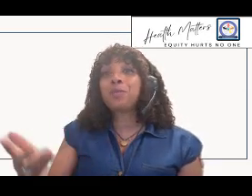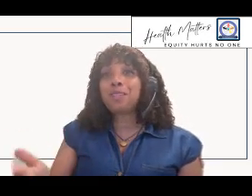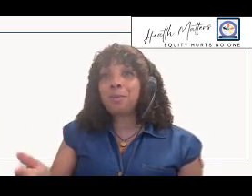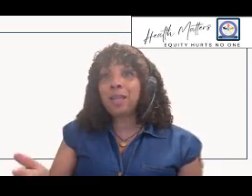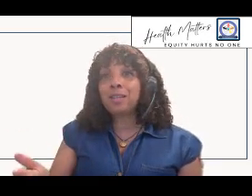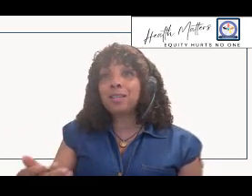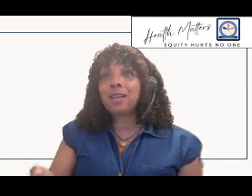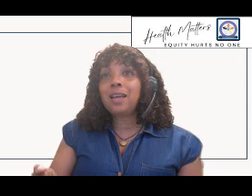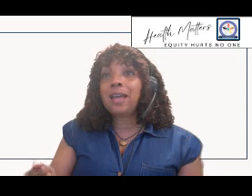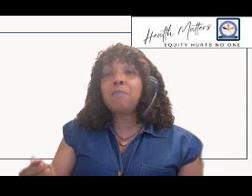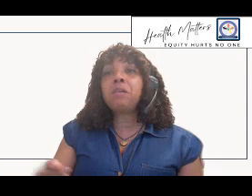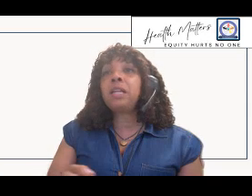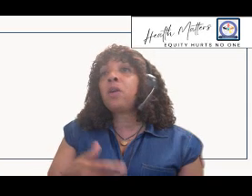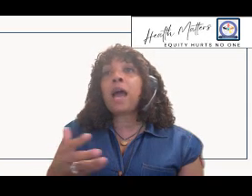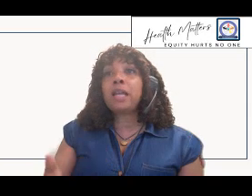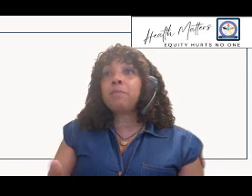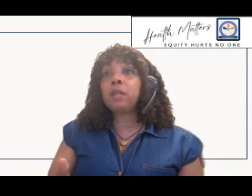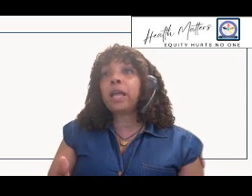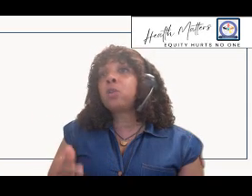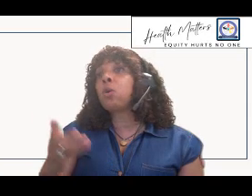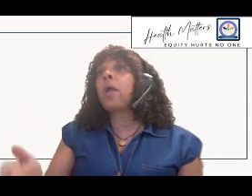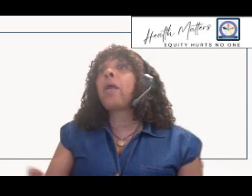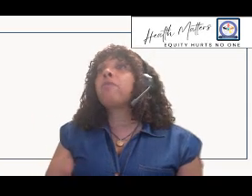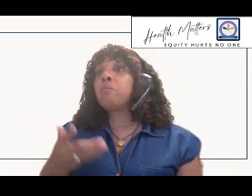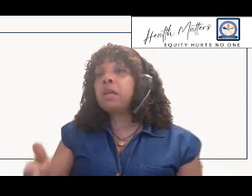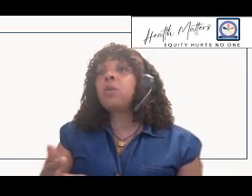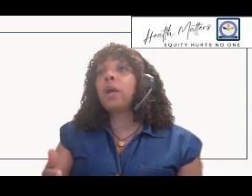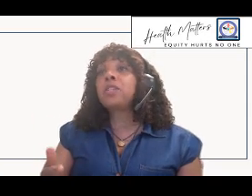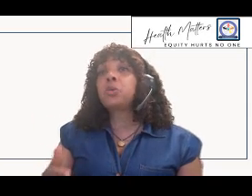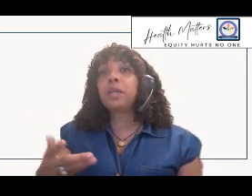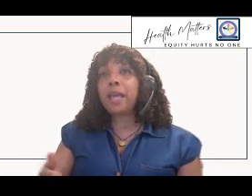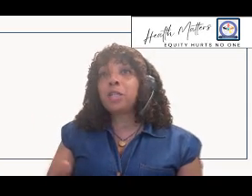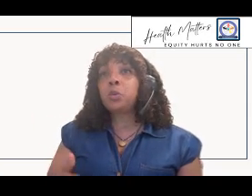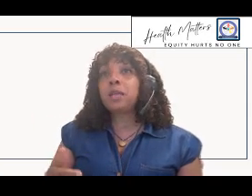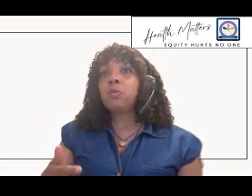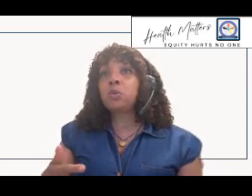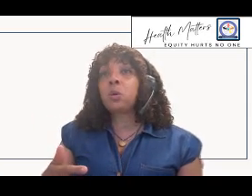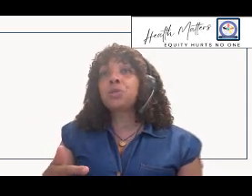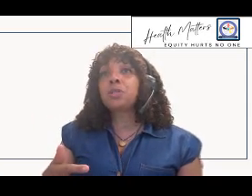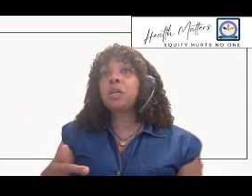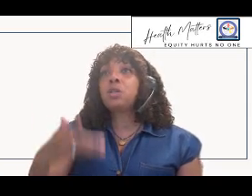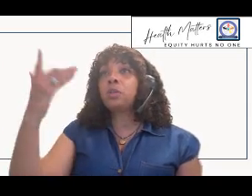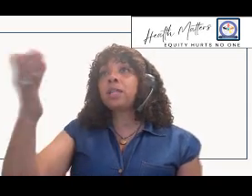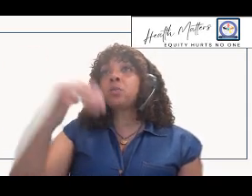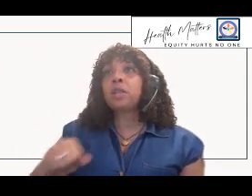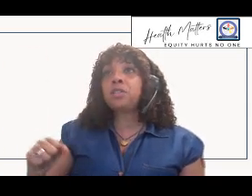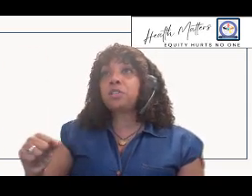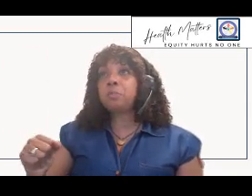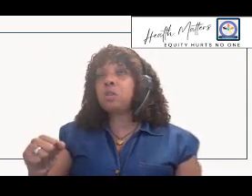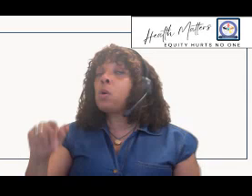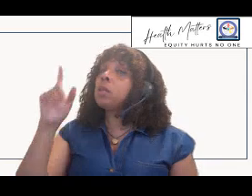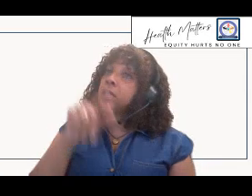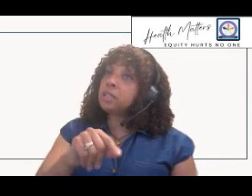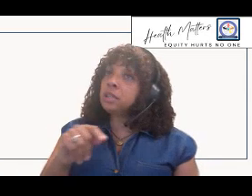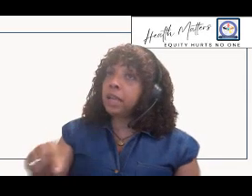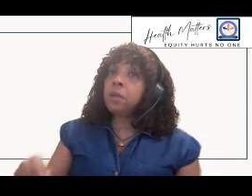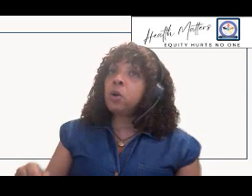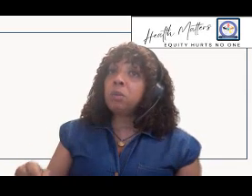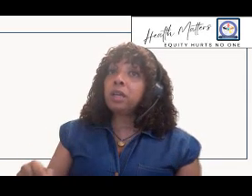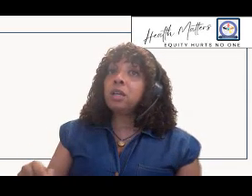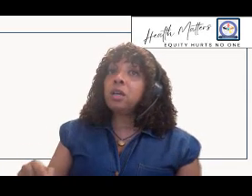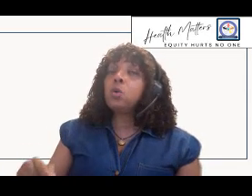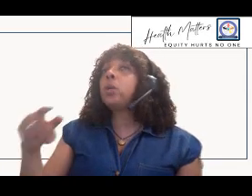and wellness, right? And many are not able and or aware of the many ways to engage with the outdoors. So that's why this is a bill. While it doesn't